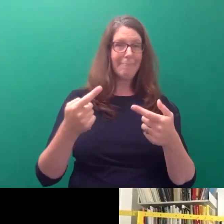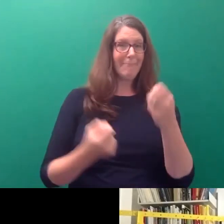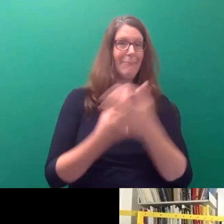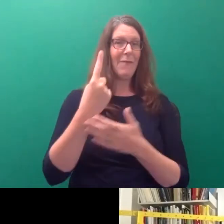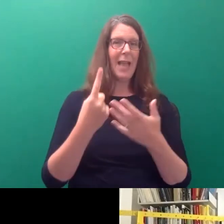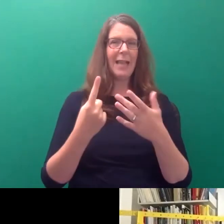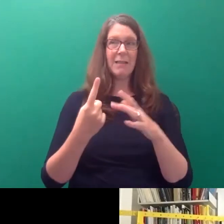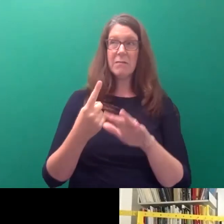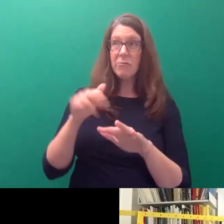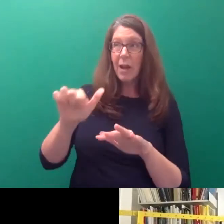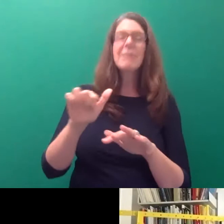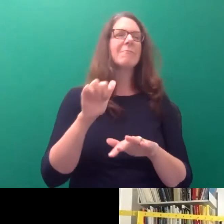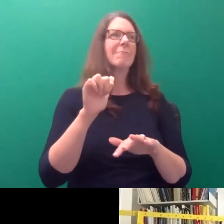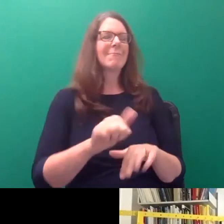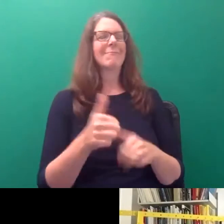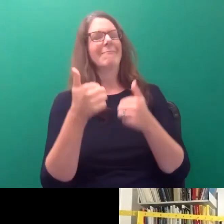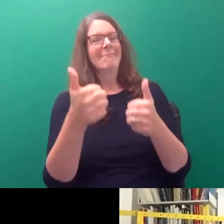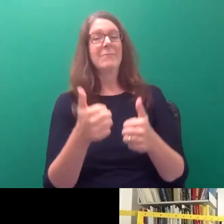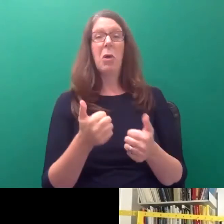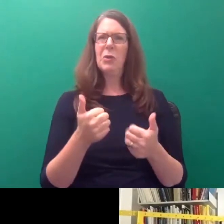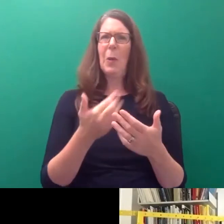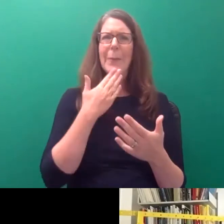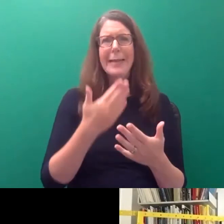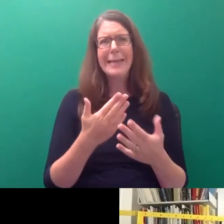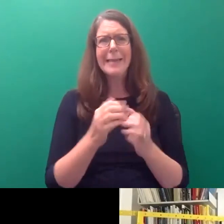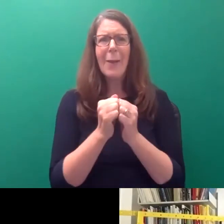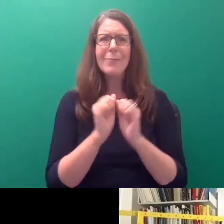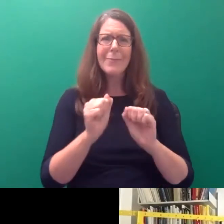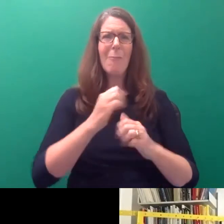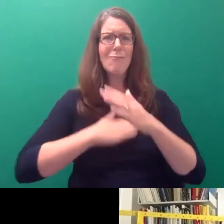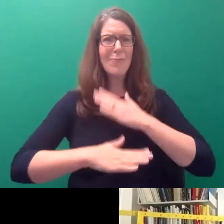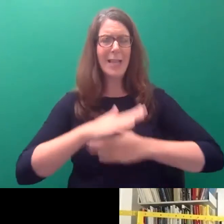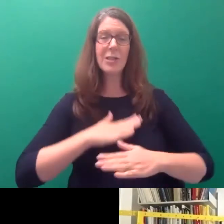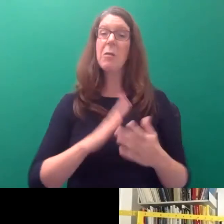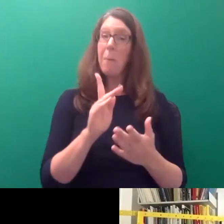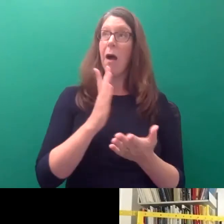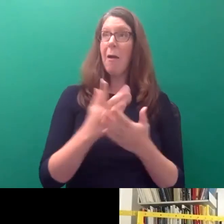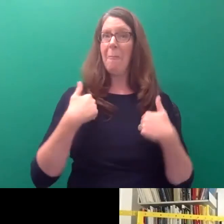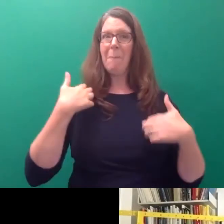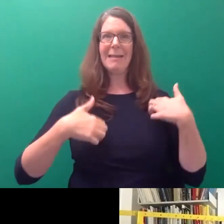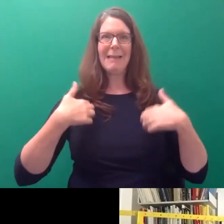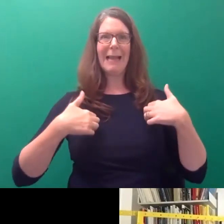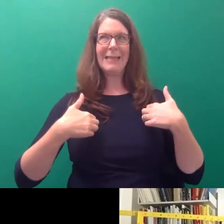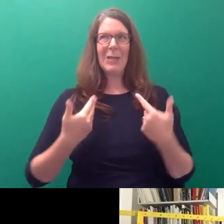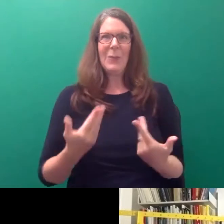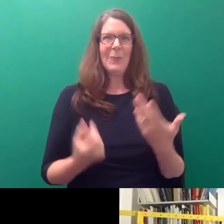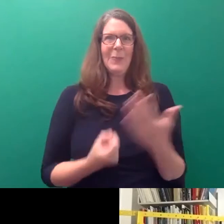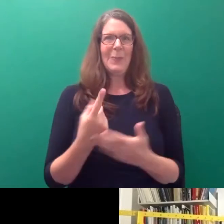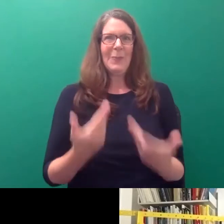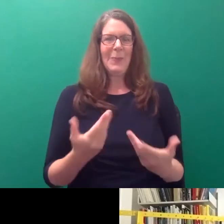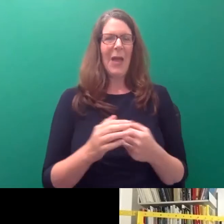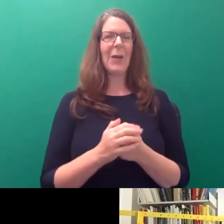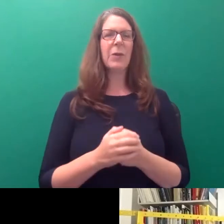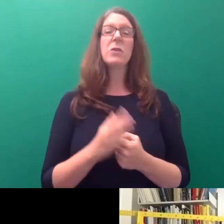so bear with us, but I'm really looking forward to today and I've been looking forward to this for a while. So behind me, I'm sat in